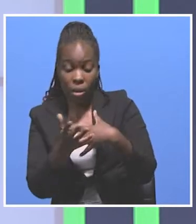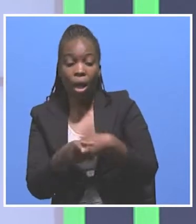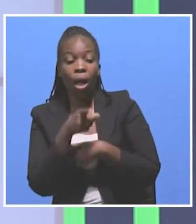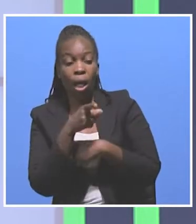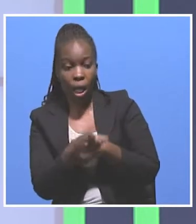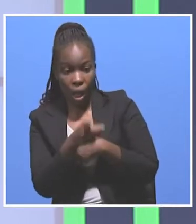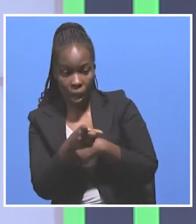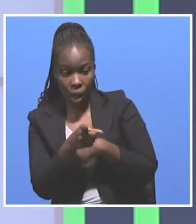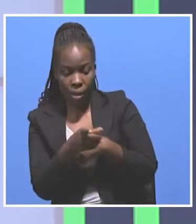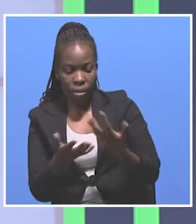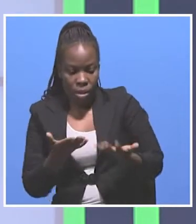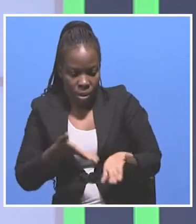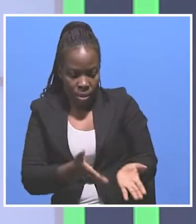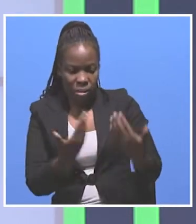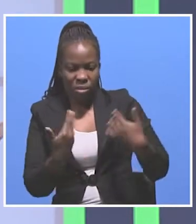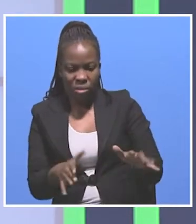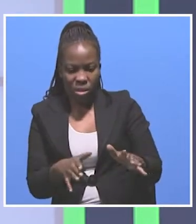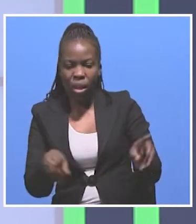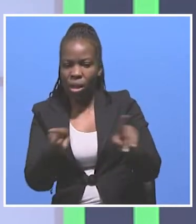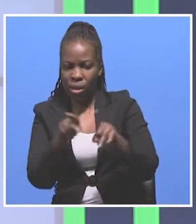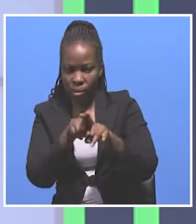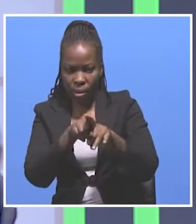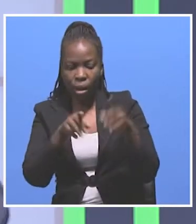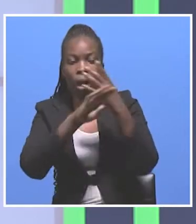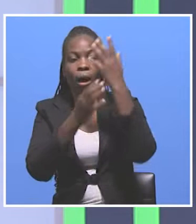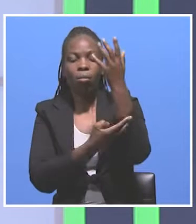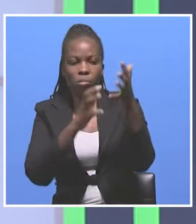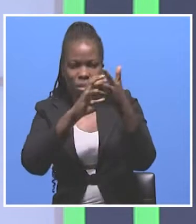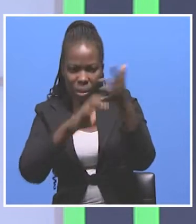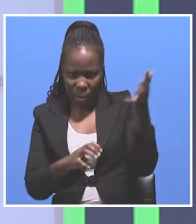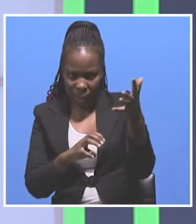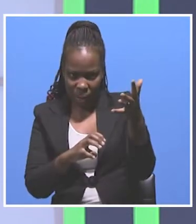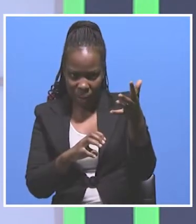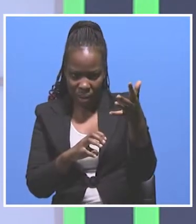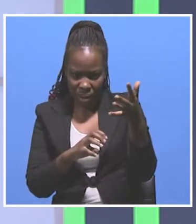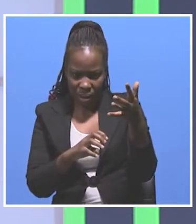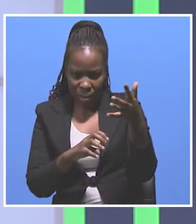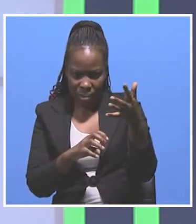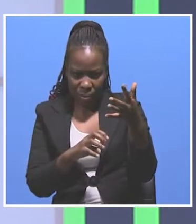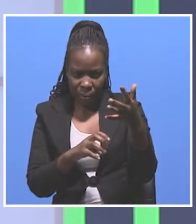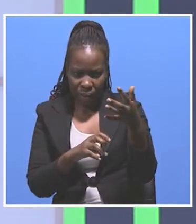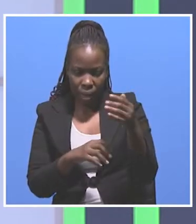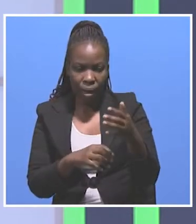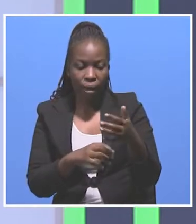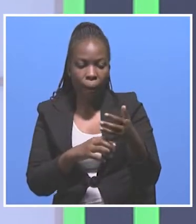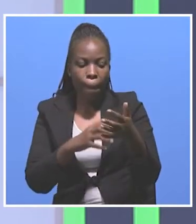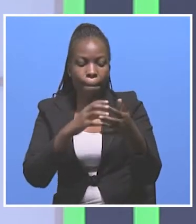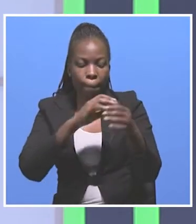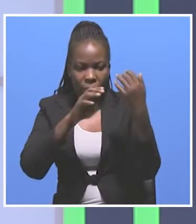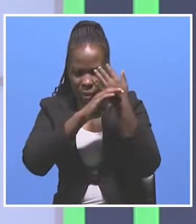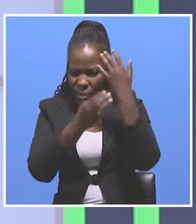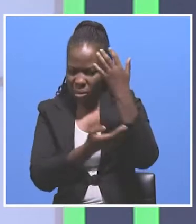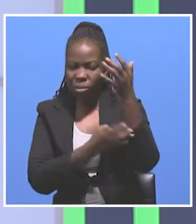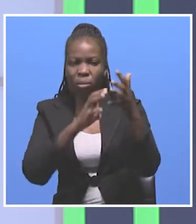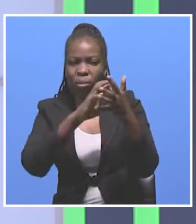miscarriage. That's an abortion. They can be used interchangeably, except that abortion is not socially acceptable. You